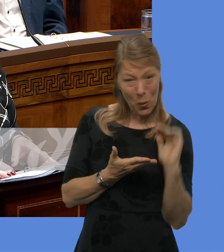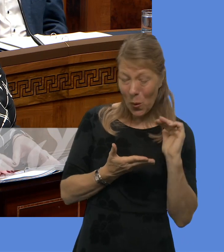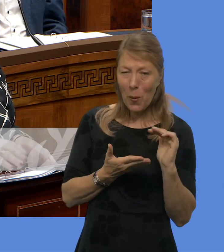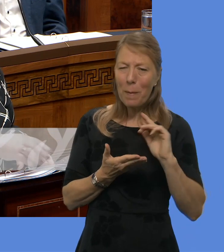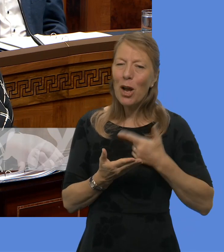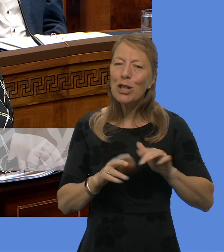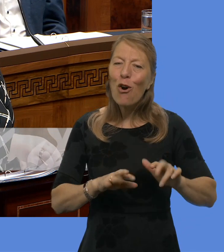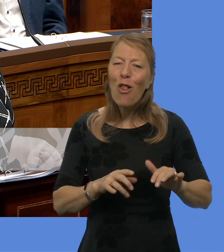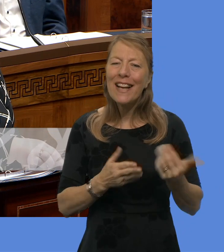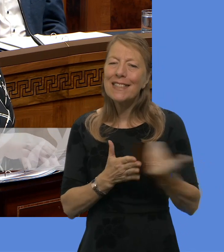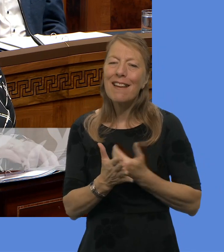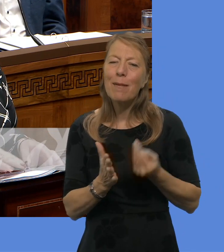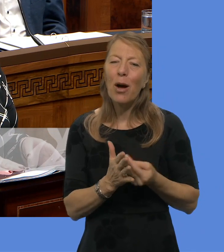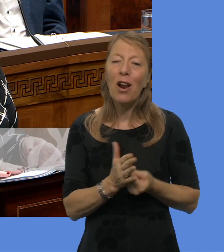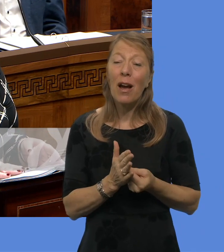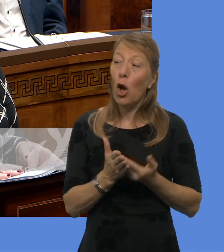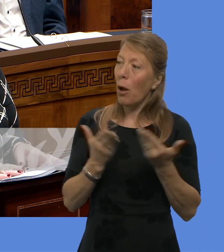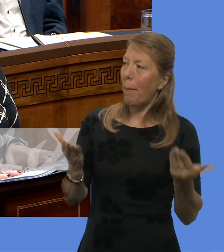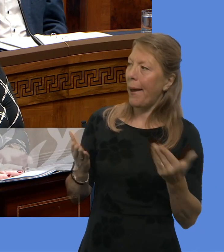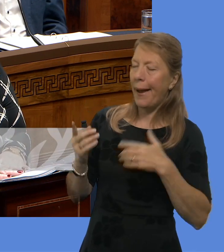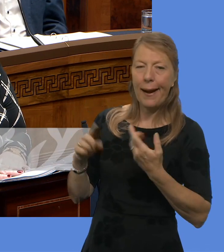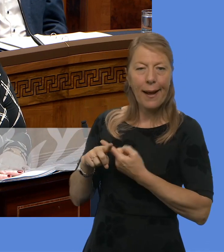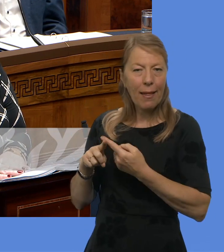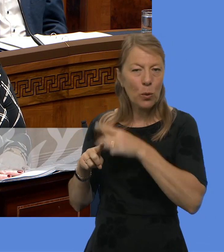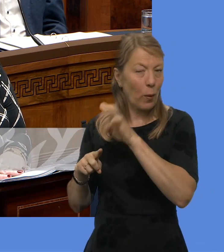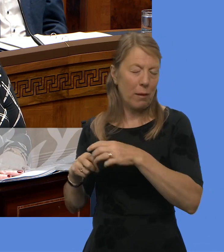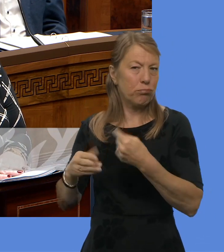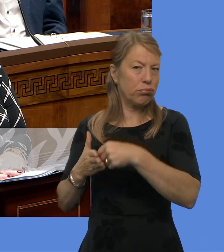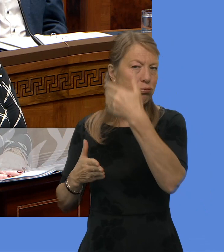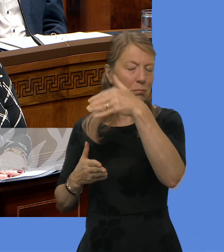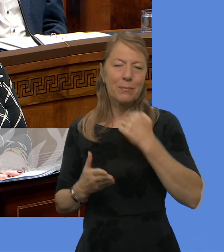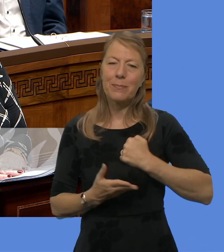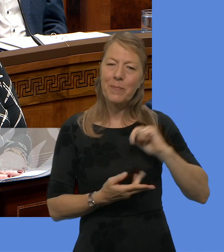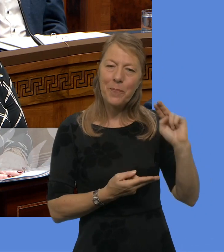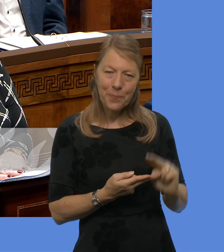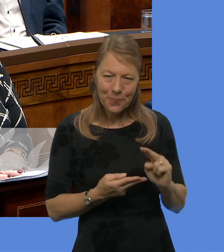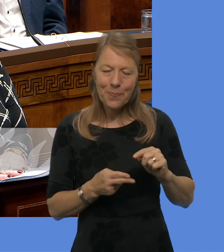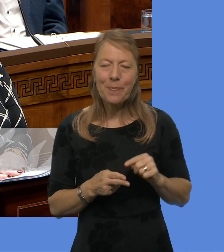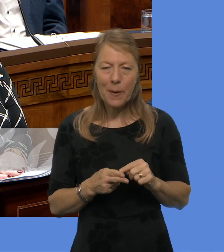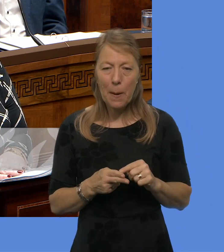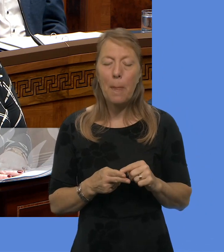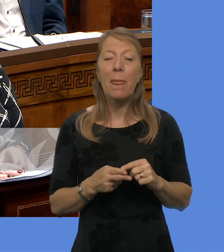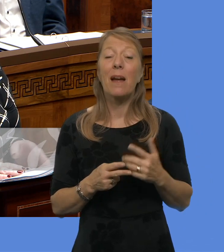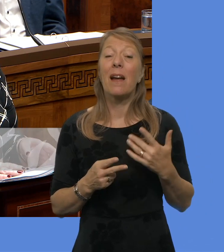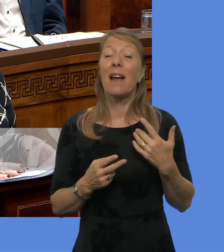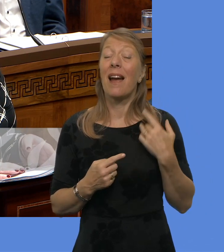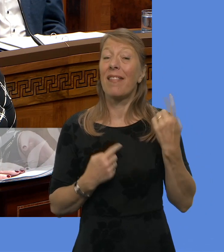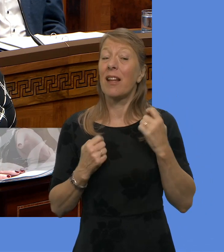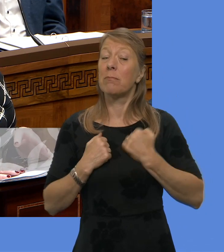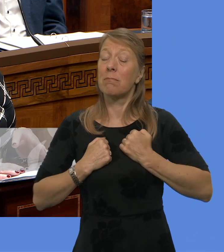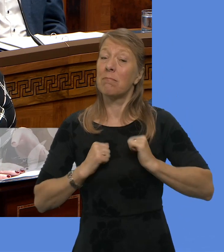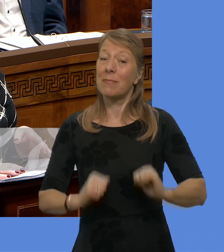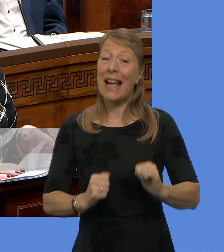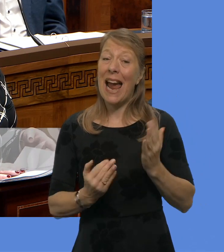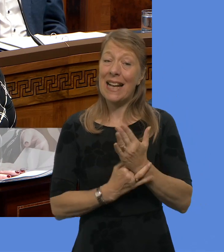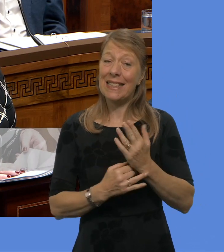In recognising that the key asks from employers and voluntary groups are for fast, accurate and cost-effective disclosures, I consider the Access NI service is performing